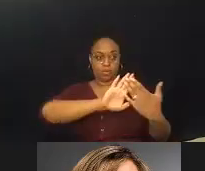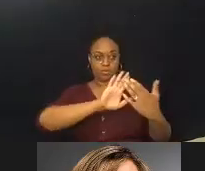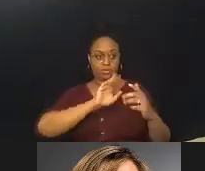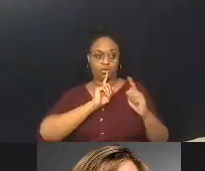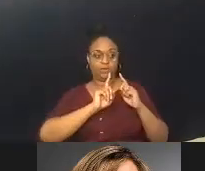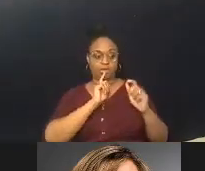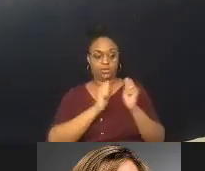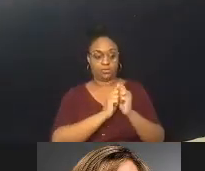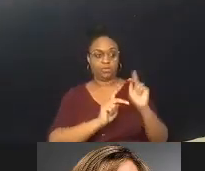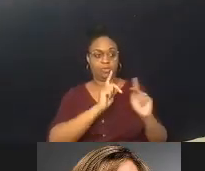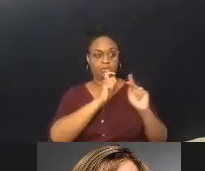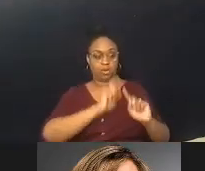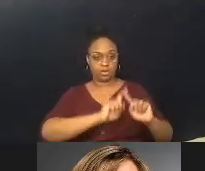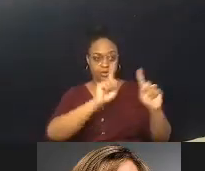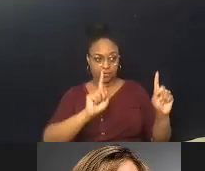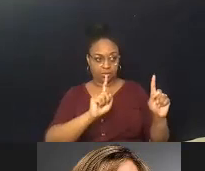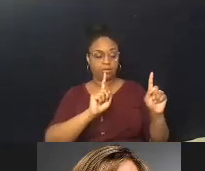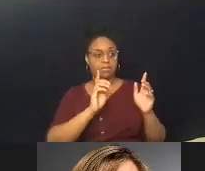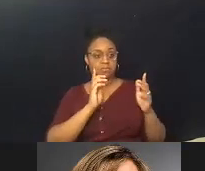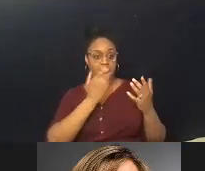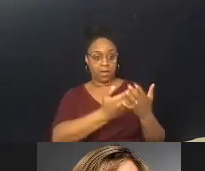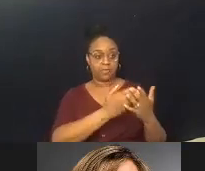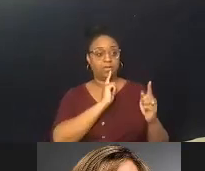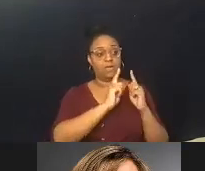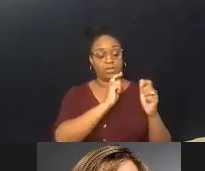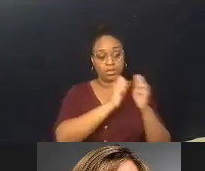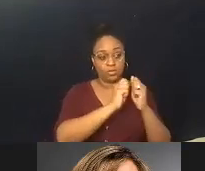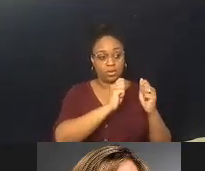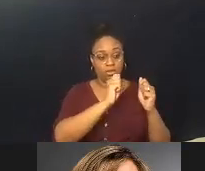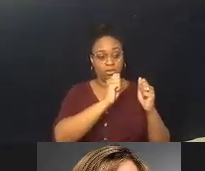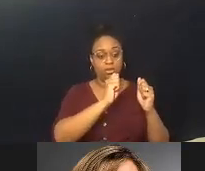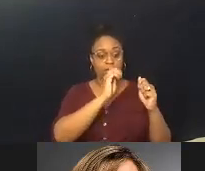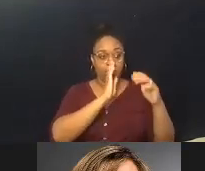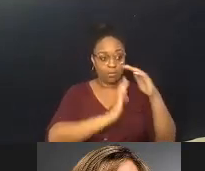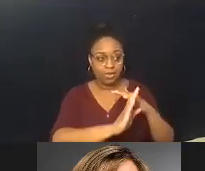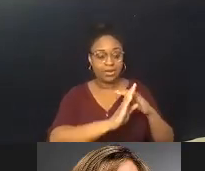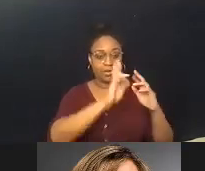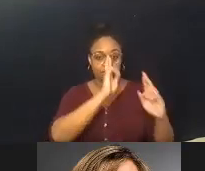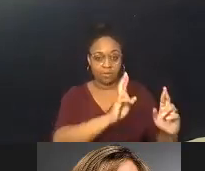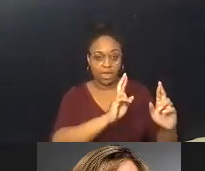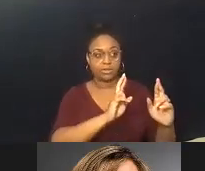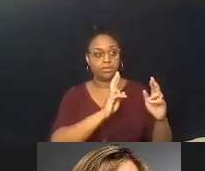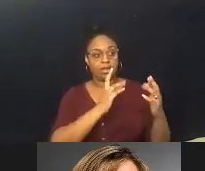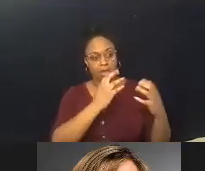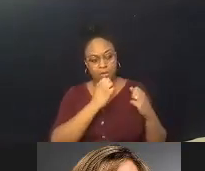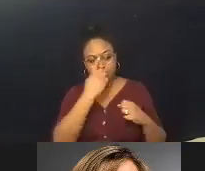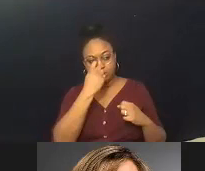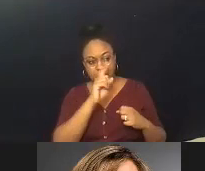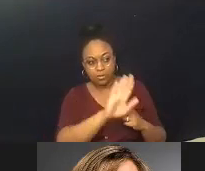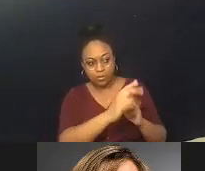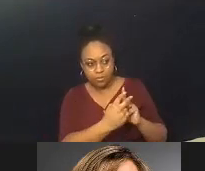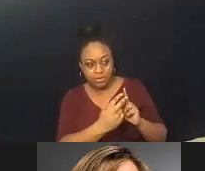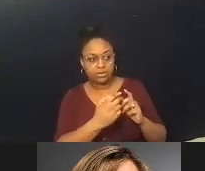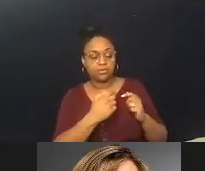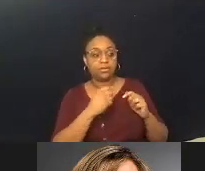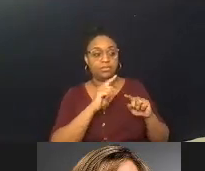from just a place of humility and respect. Like, I want to understand and curiosity, right? Like, I want to understand where you're coming from. I hope that you also want